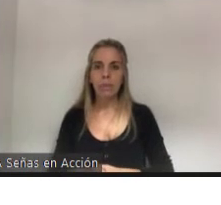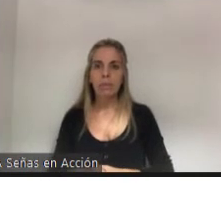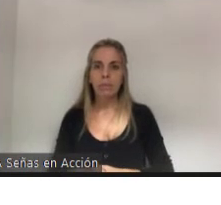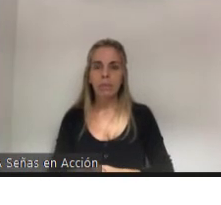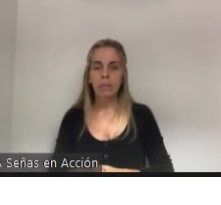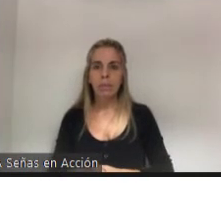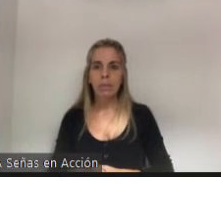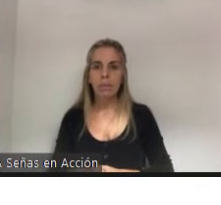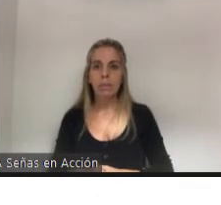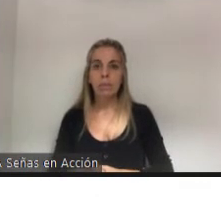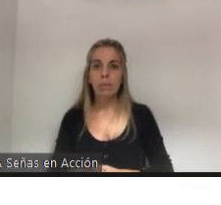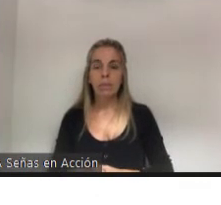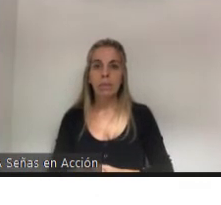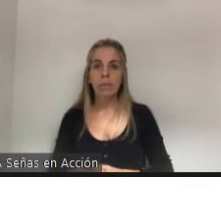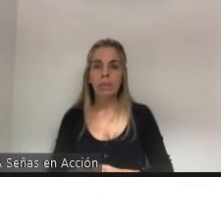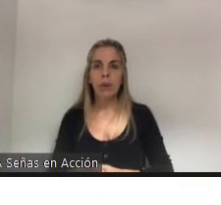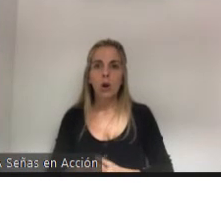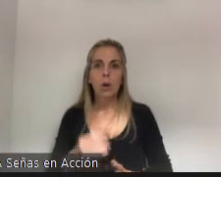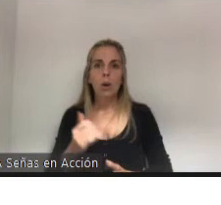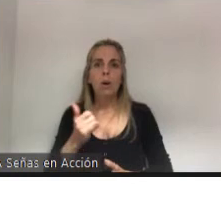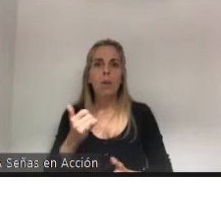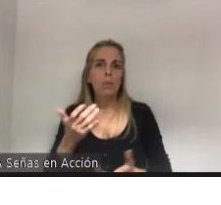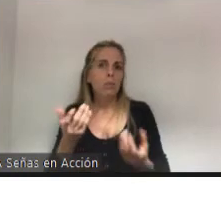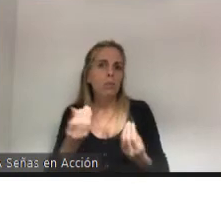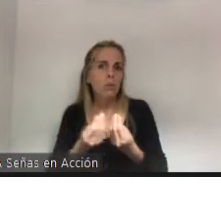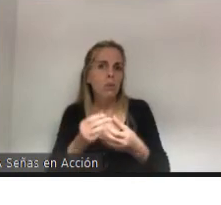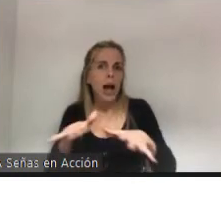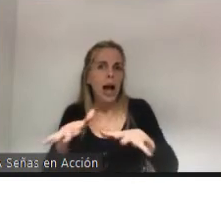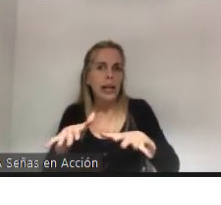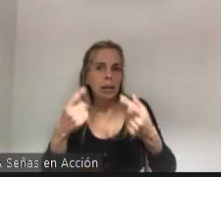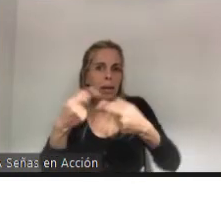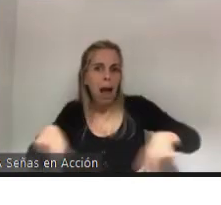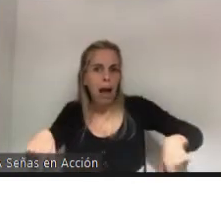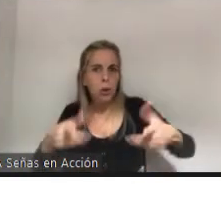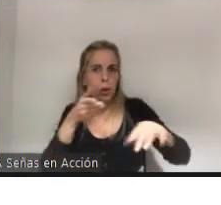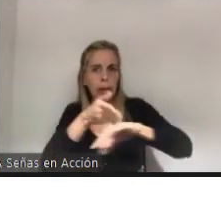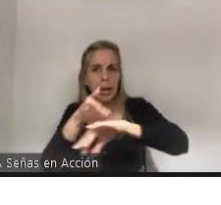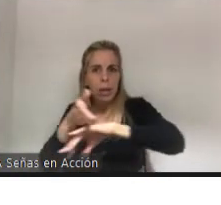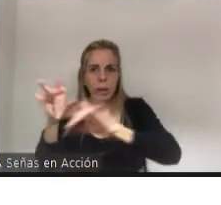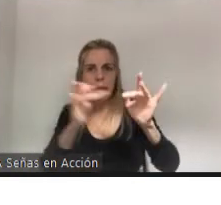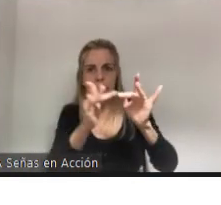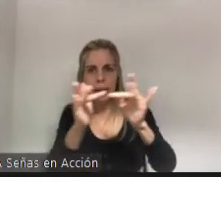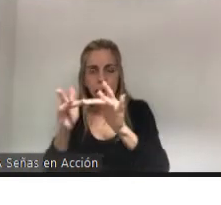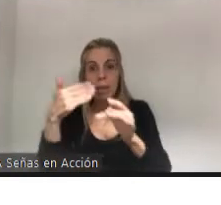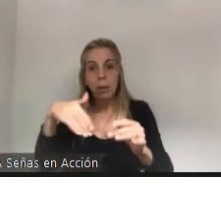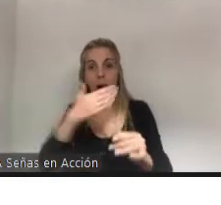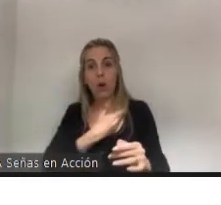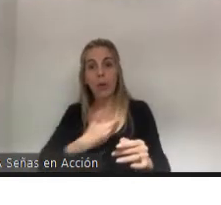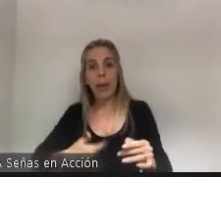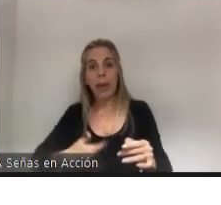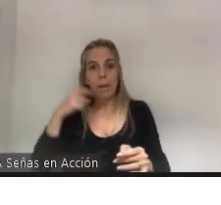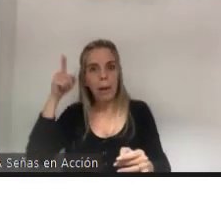about culture? Well, the result is that we were so active that when the government in Spain